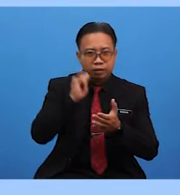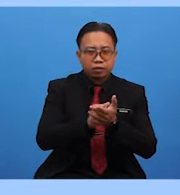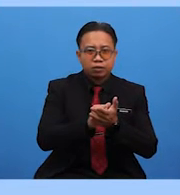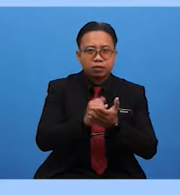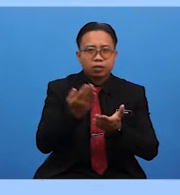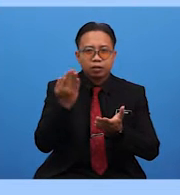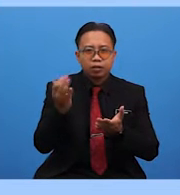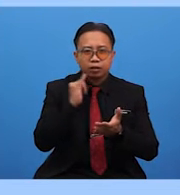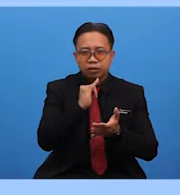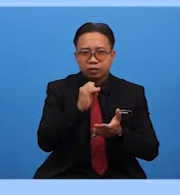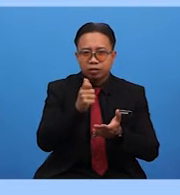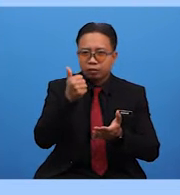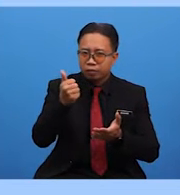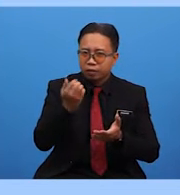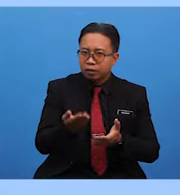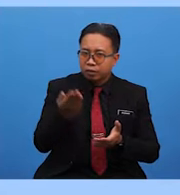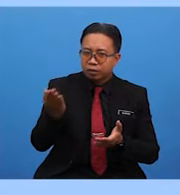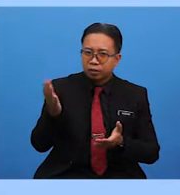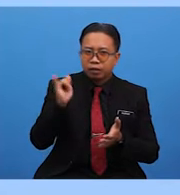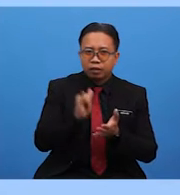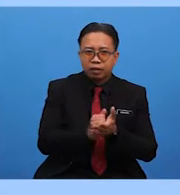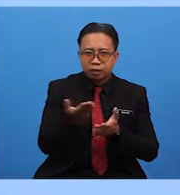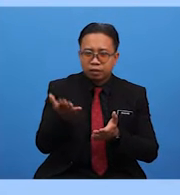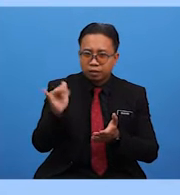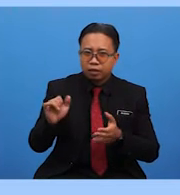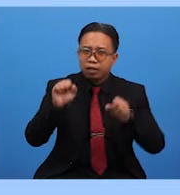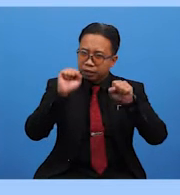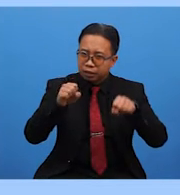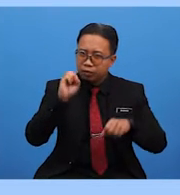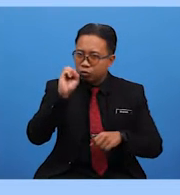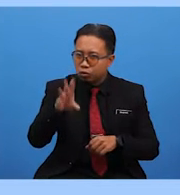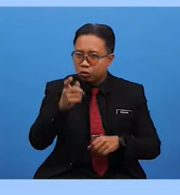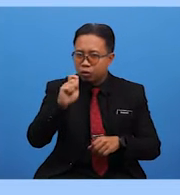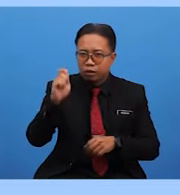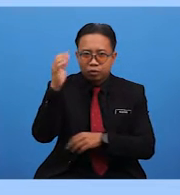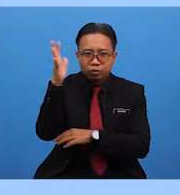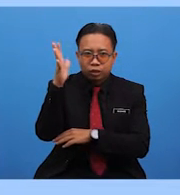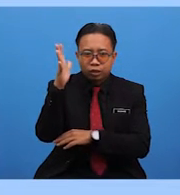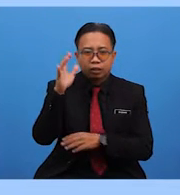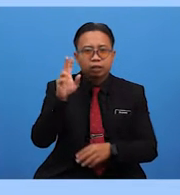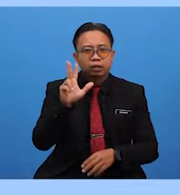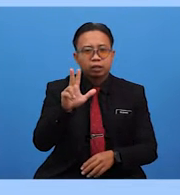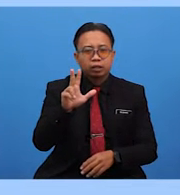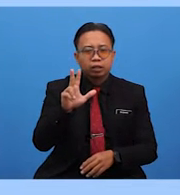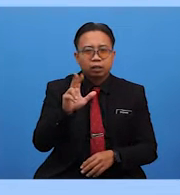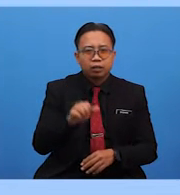the best thing that they can throw the three times they need to throw a thing.